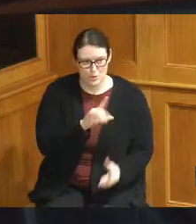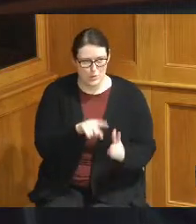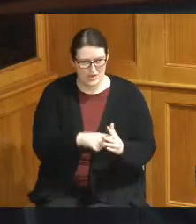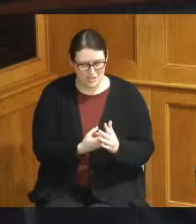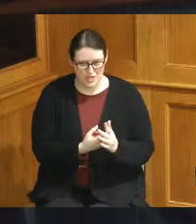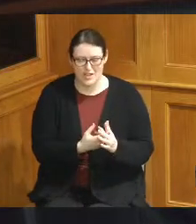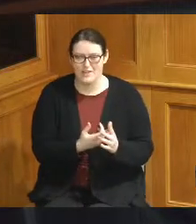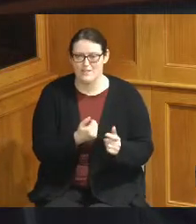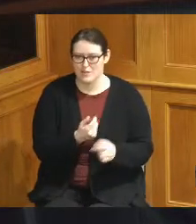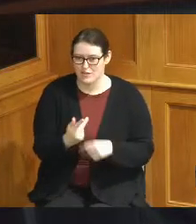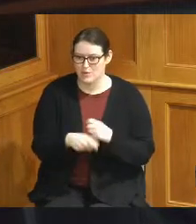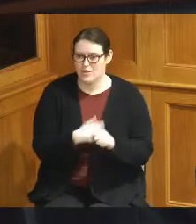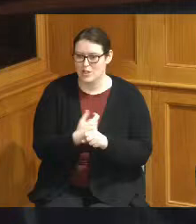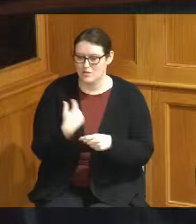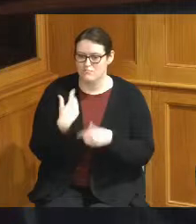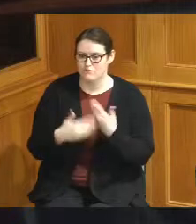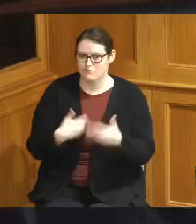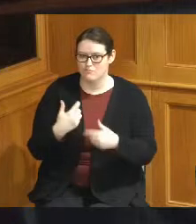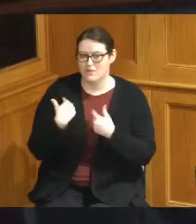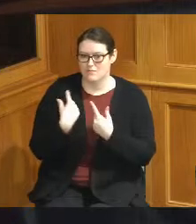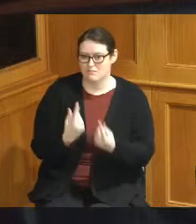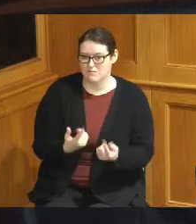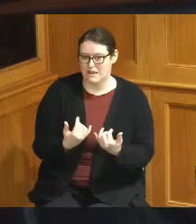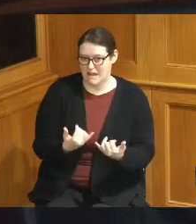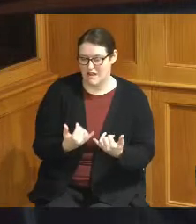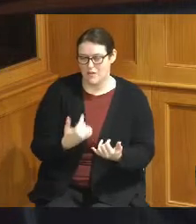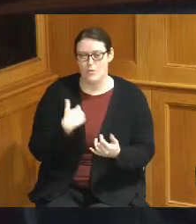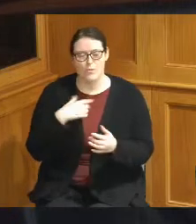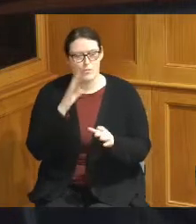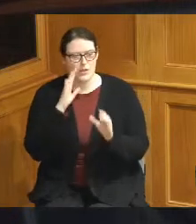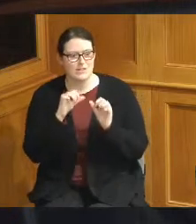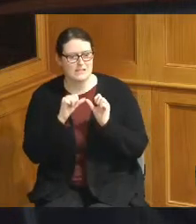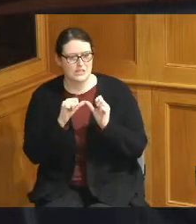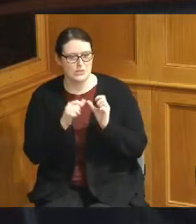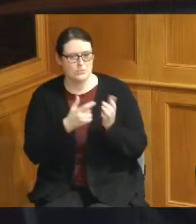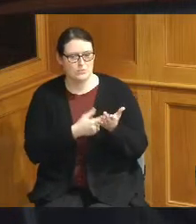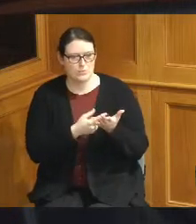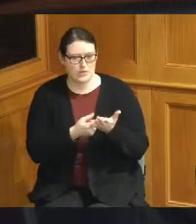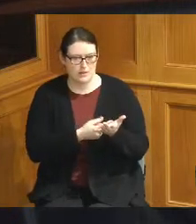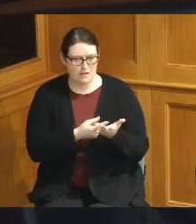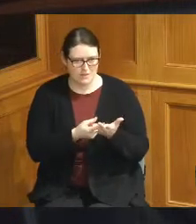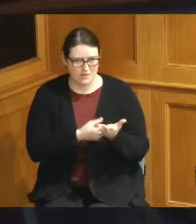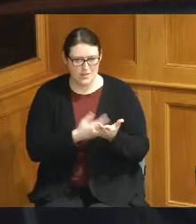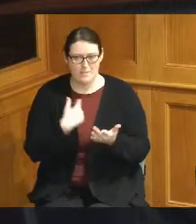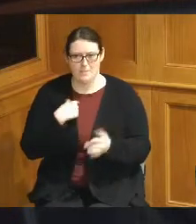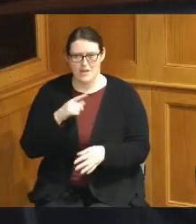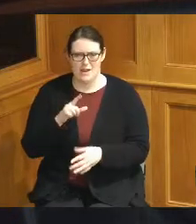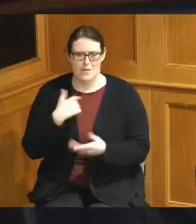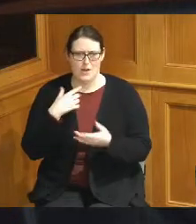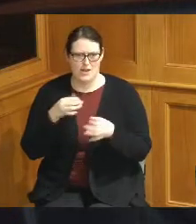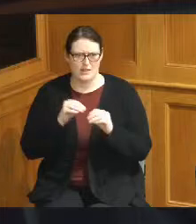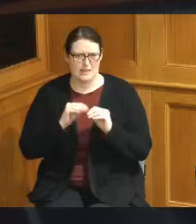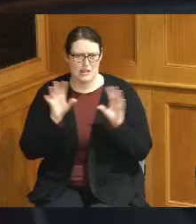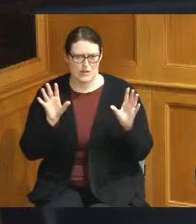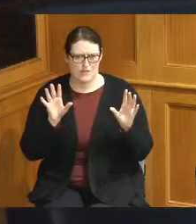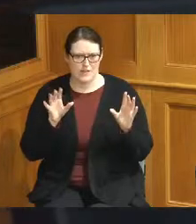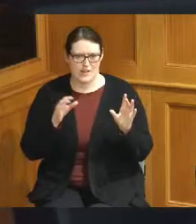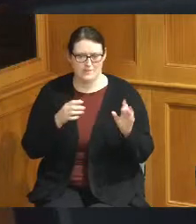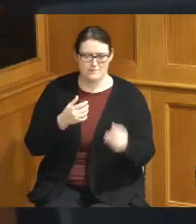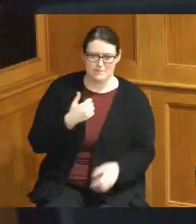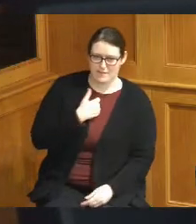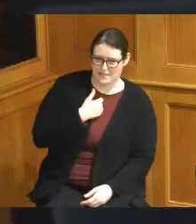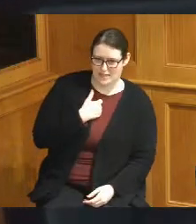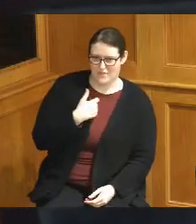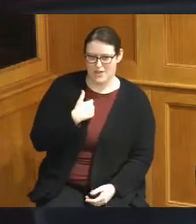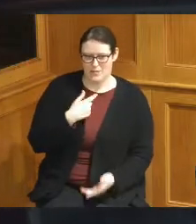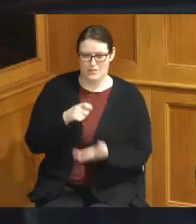So we'll continue to have these conversations, but I didn't want it to go without saying that at least from myself, and I was the